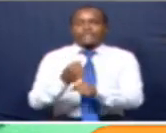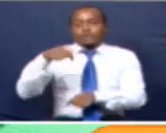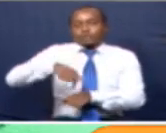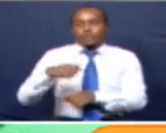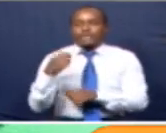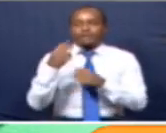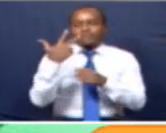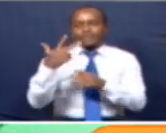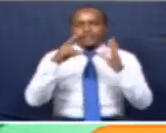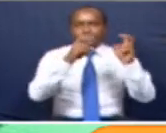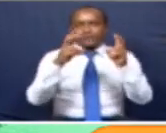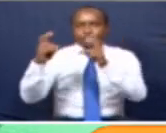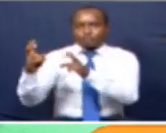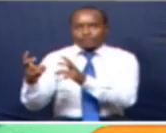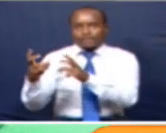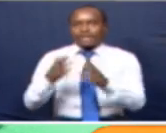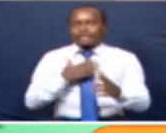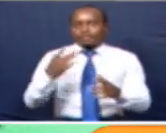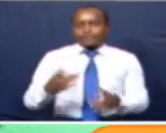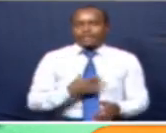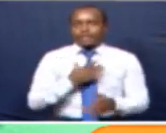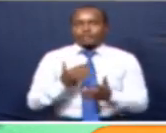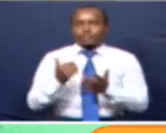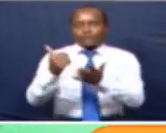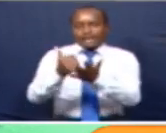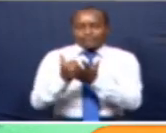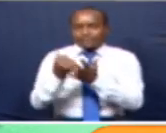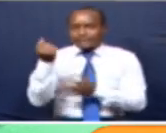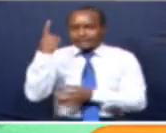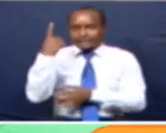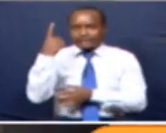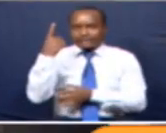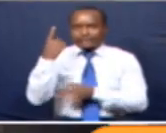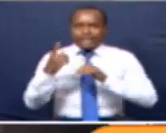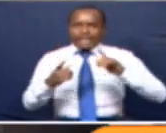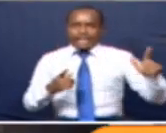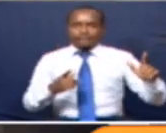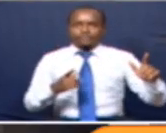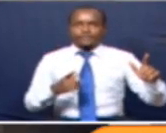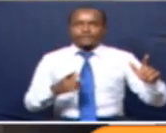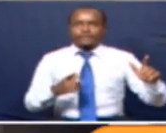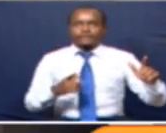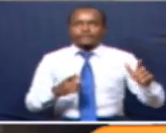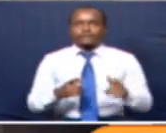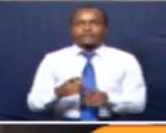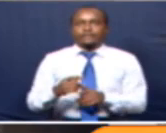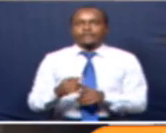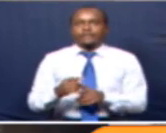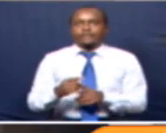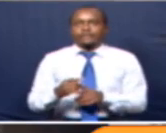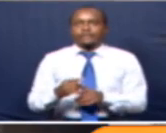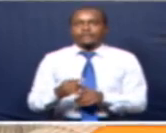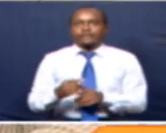topics, and my guests are going to help us make sense of them all. To my left is Joy Mudivo. And Joy, how